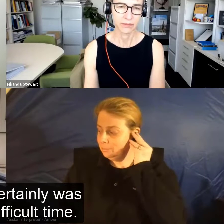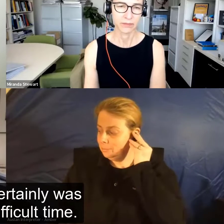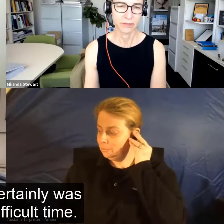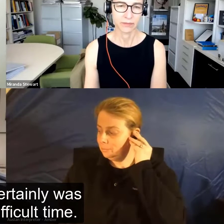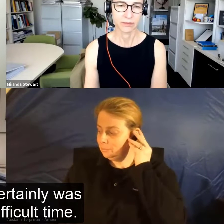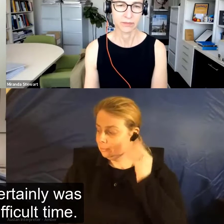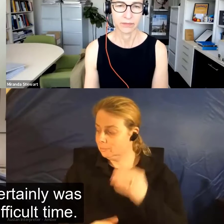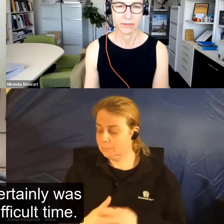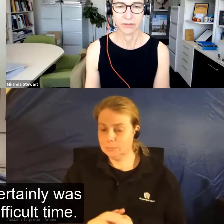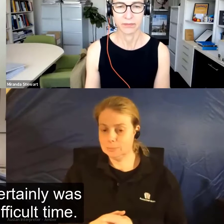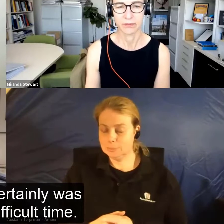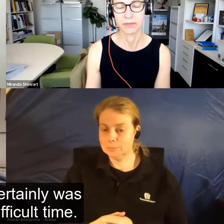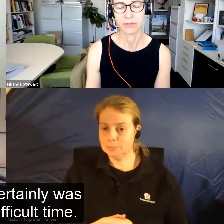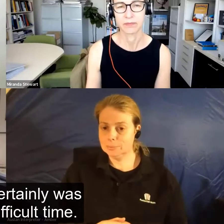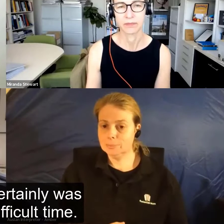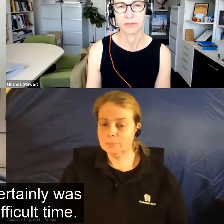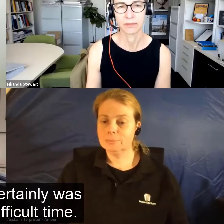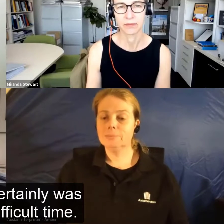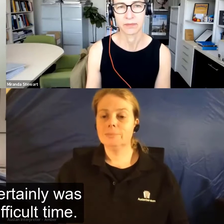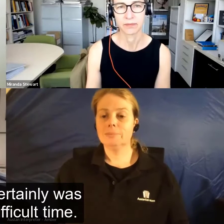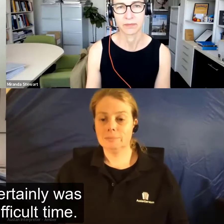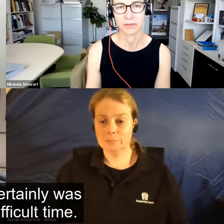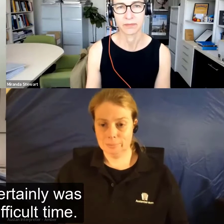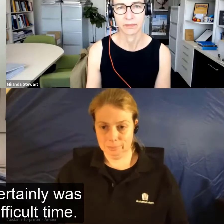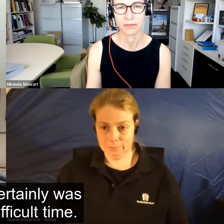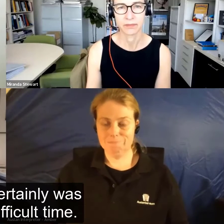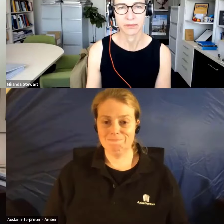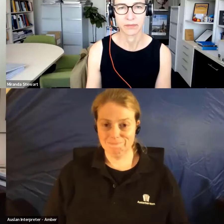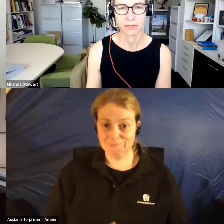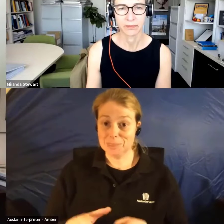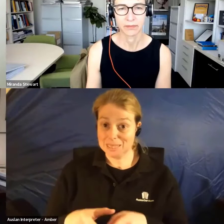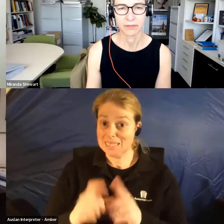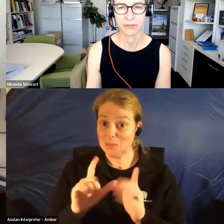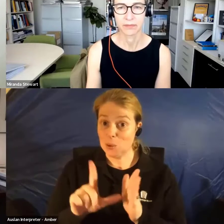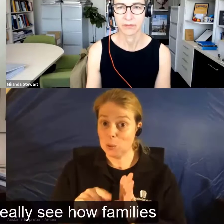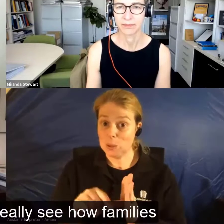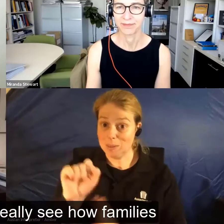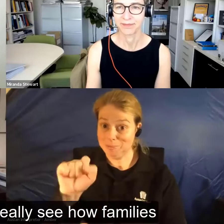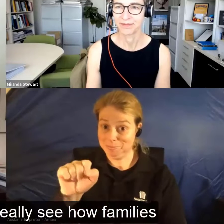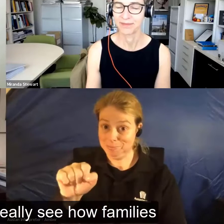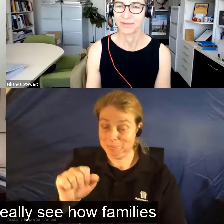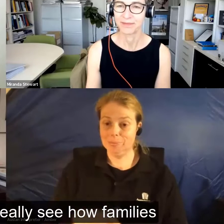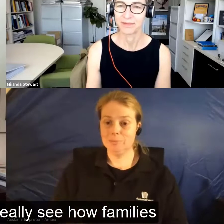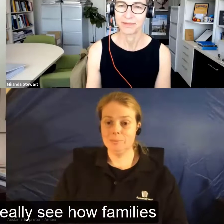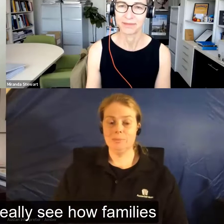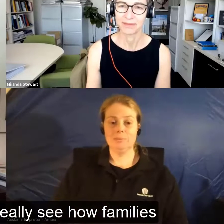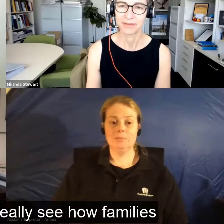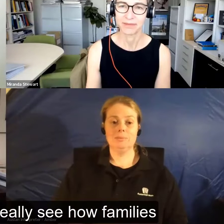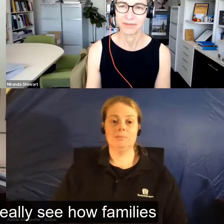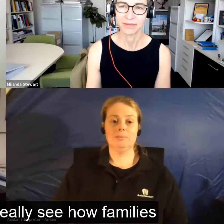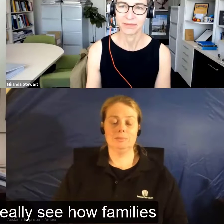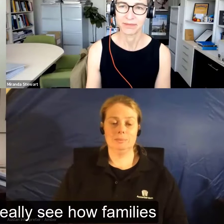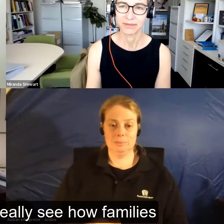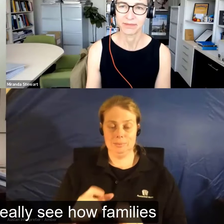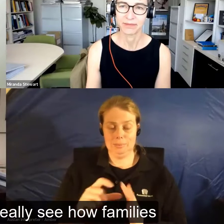It certainly was quite a difficult time. Yeah, and you can really see